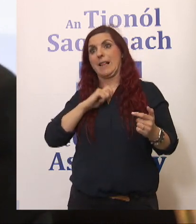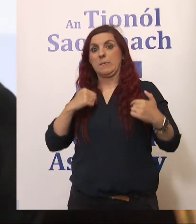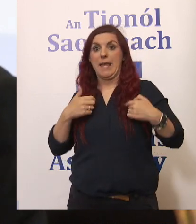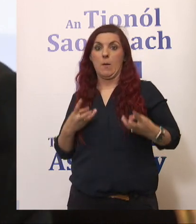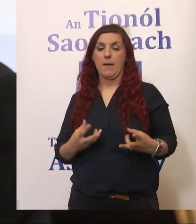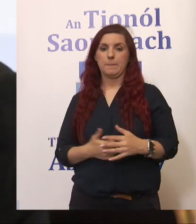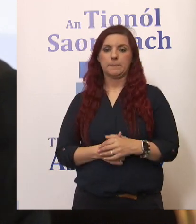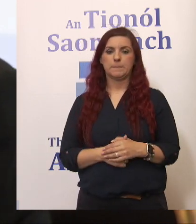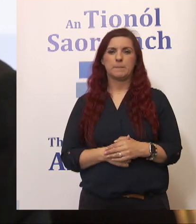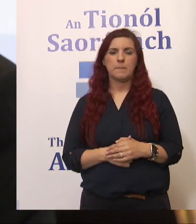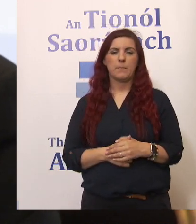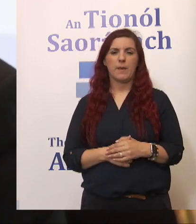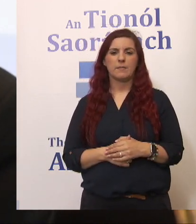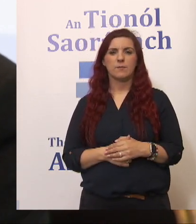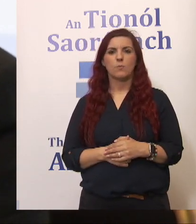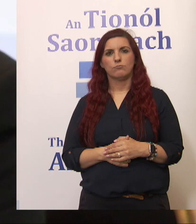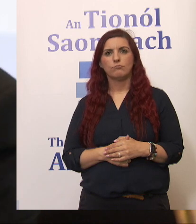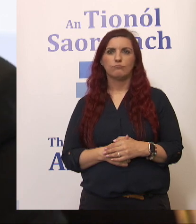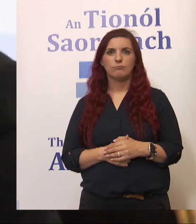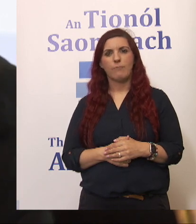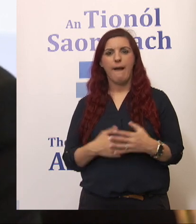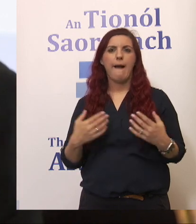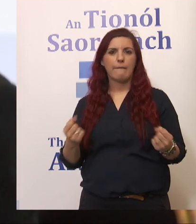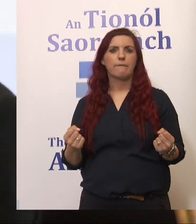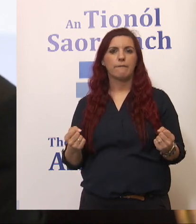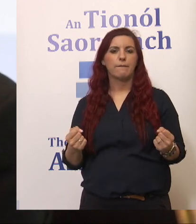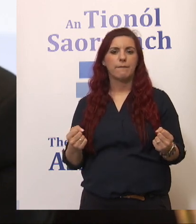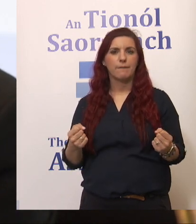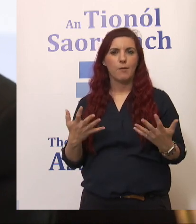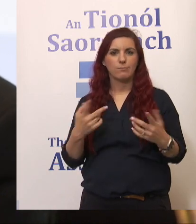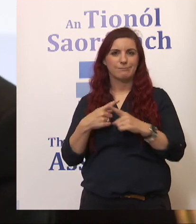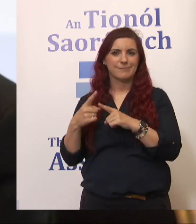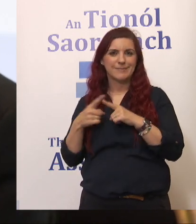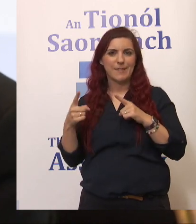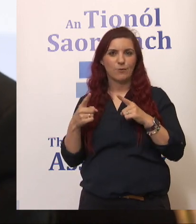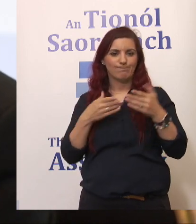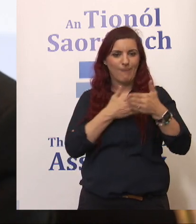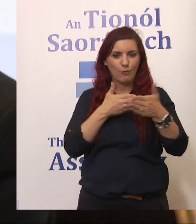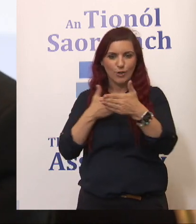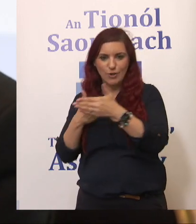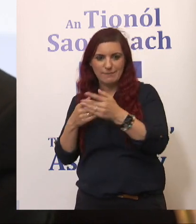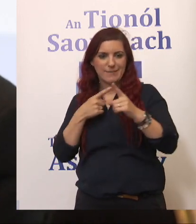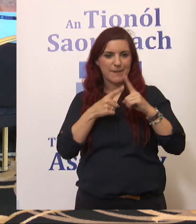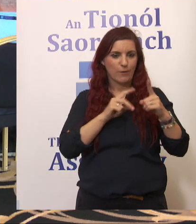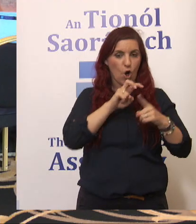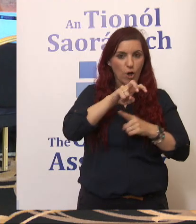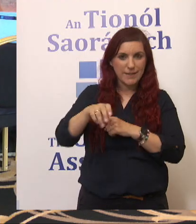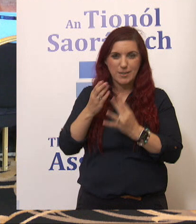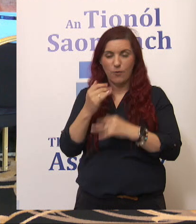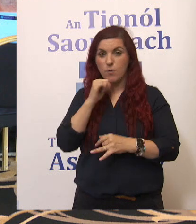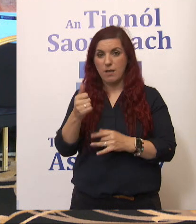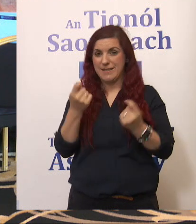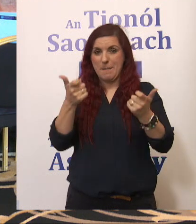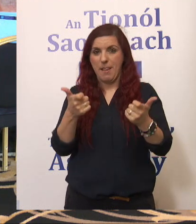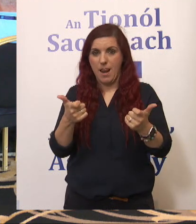So again, there are hurdles at different junctures, you know, and barriers at different junctures. Not a reason